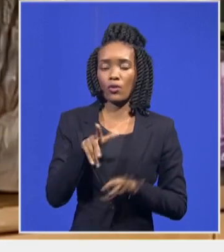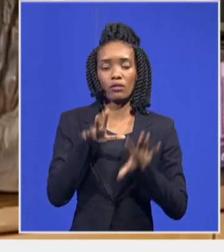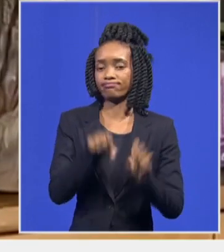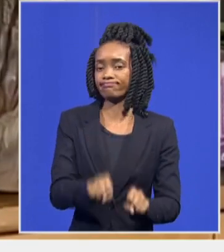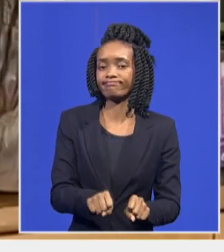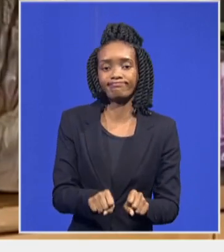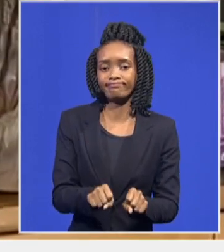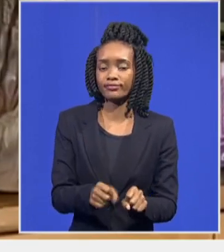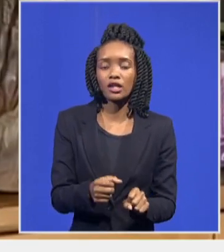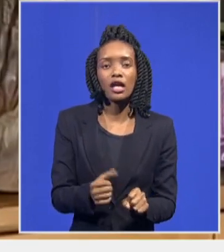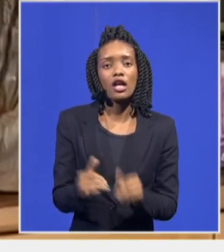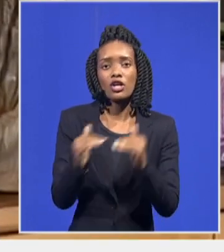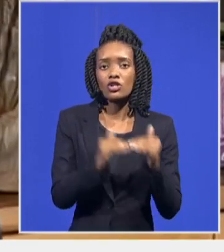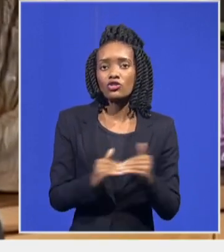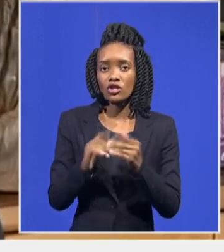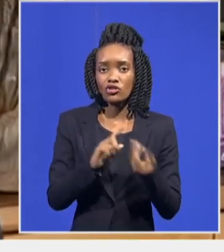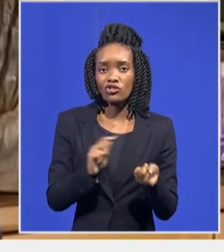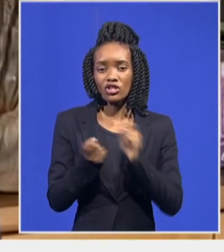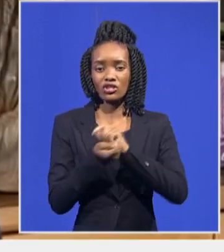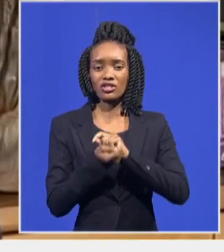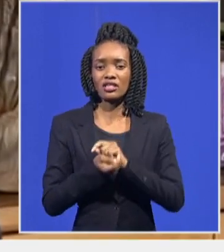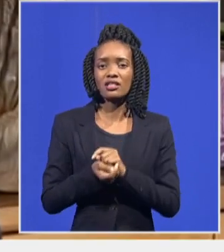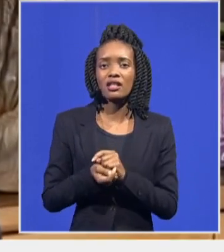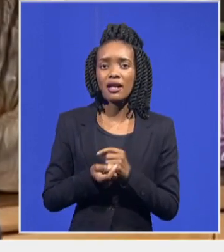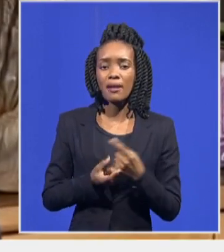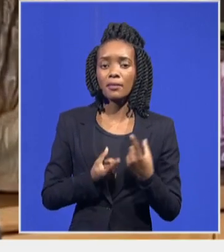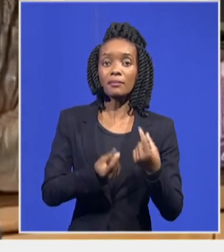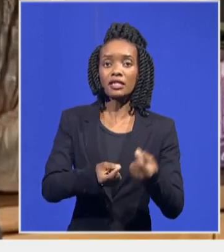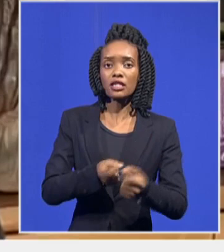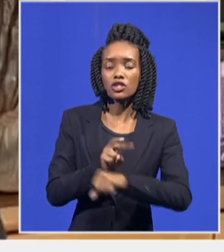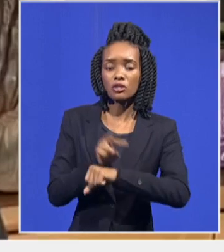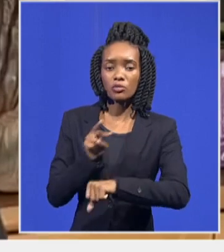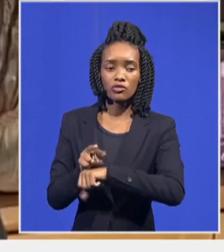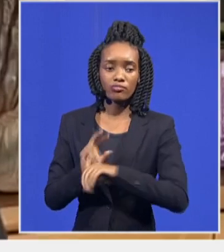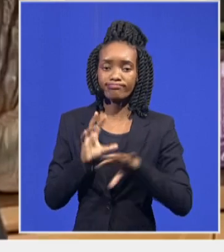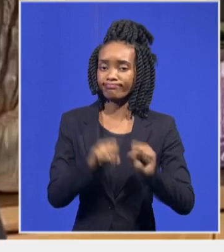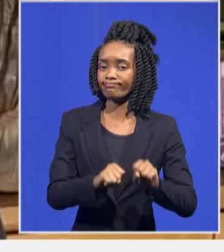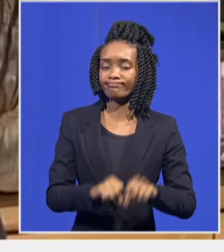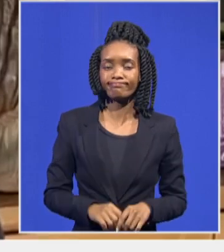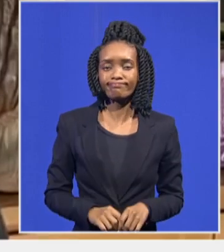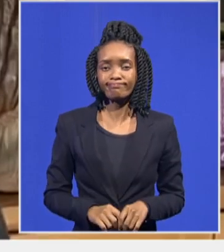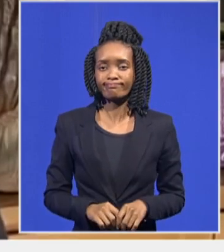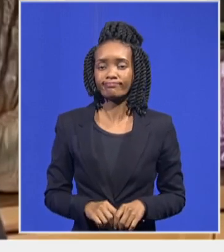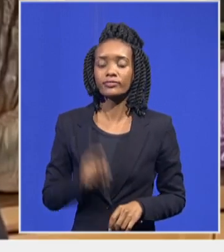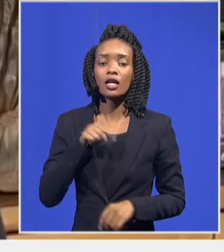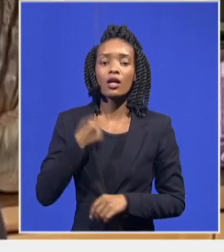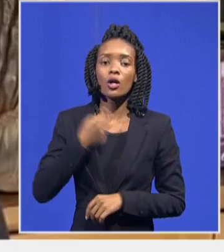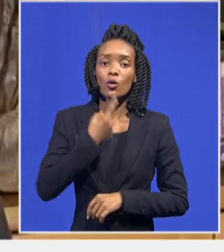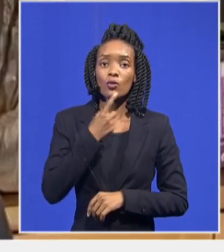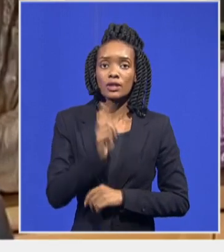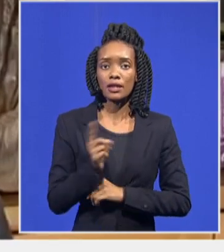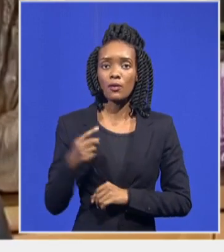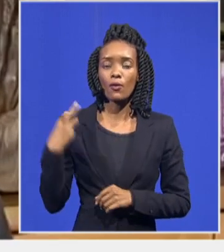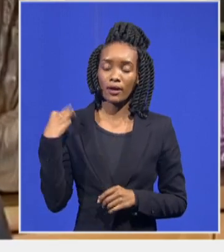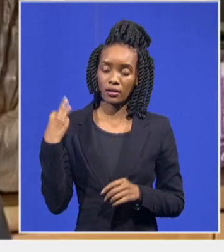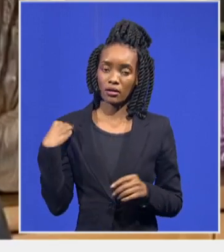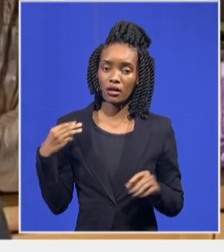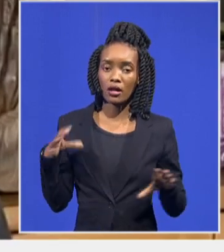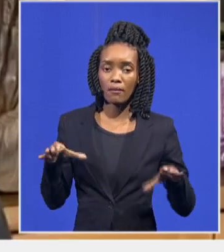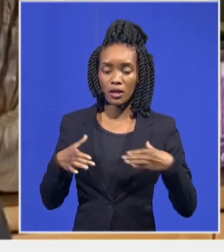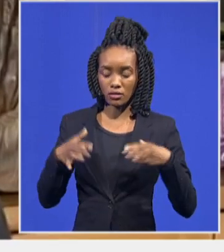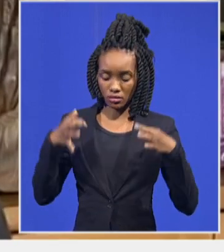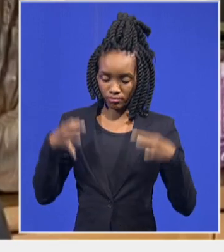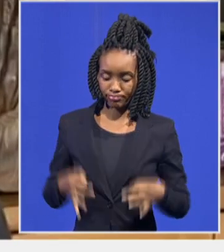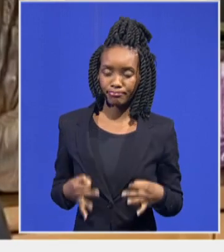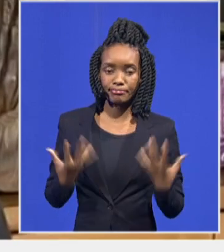transition implementation and monitoring. What we're saying, as per the cabinet resolution as it